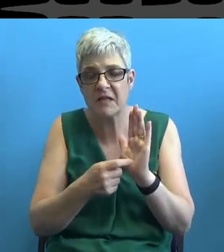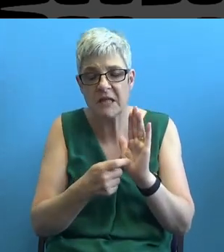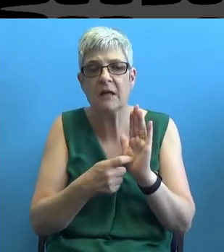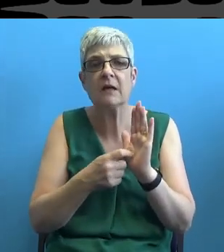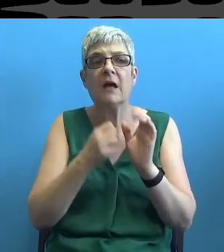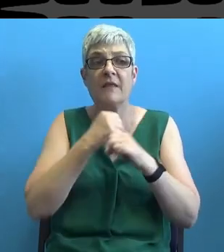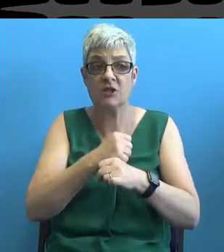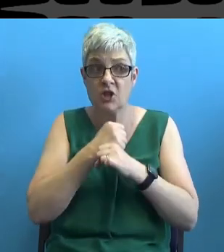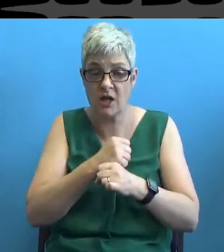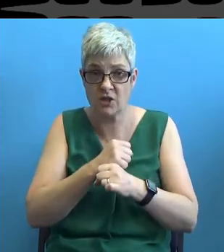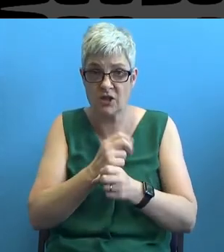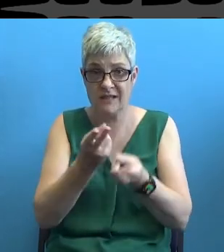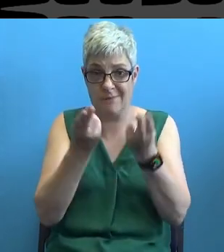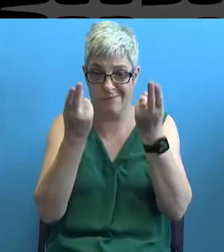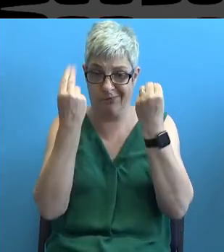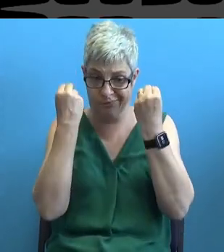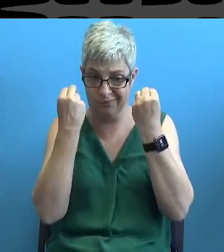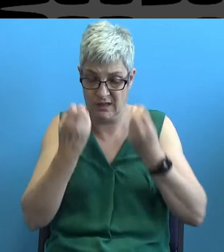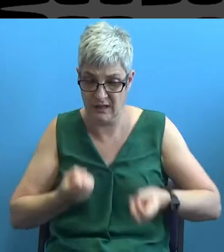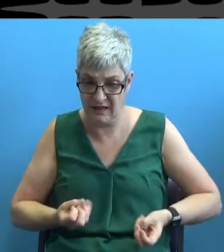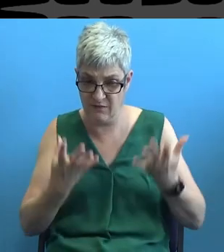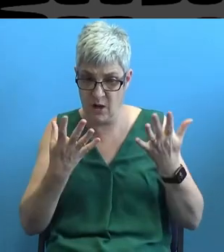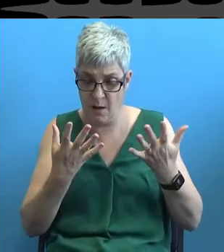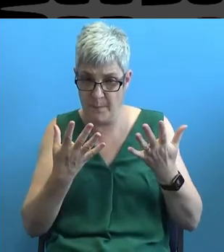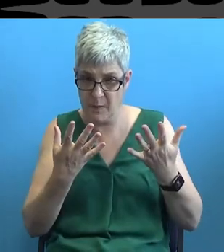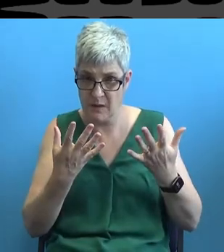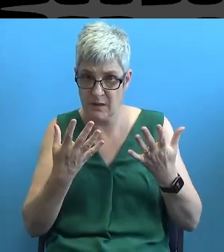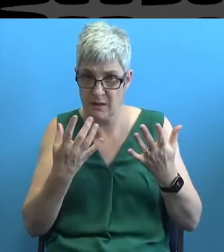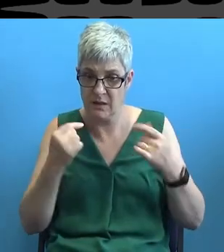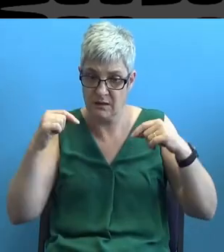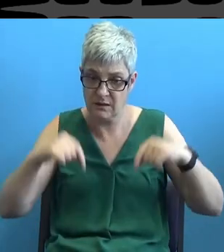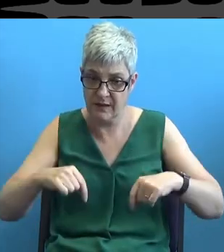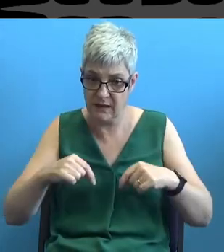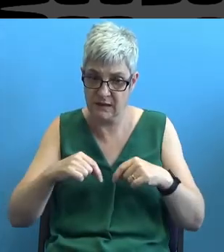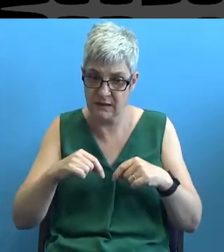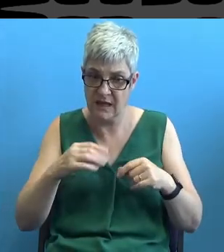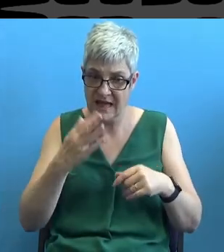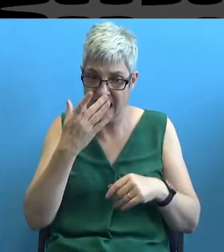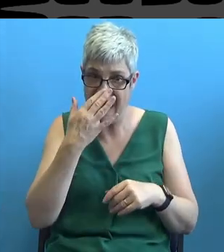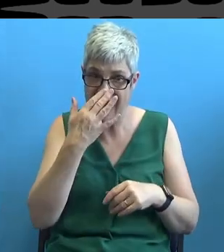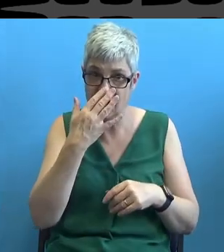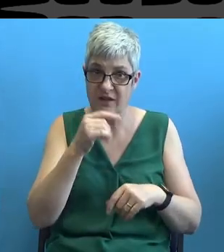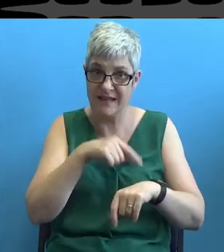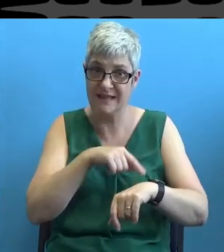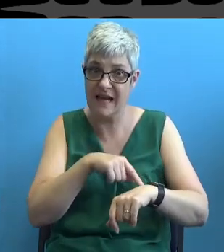has capitulated, given in to the spirit of the age,